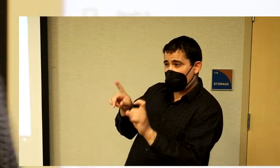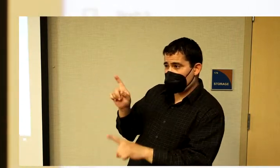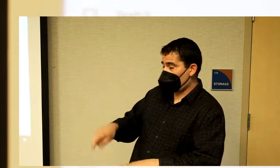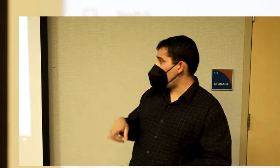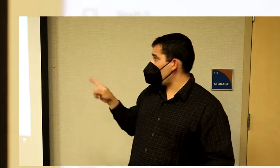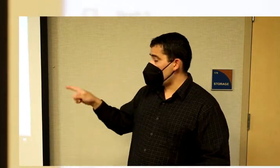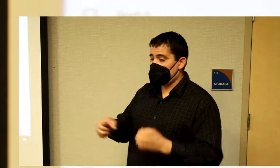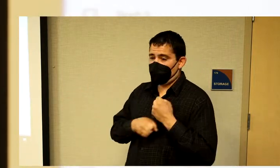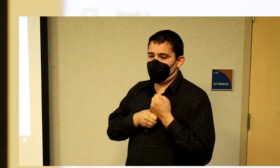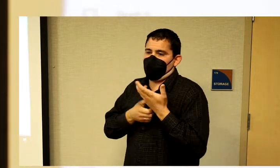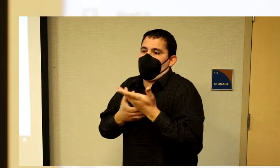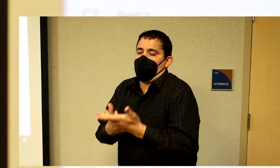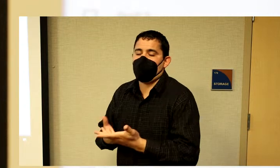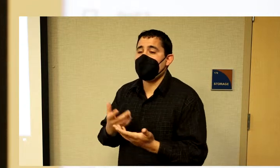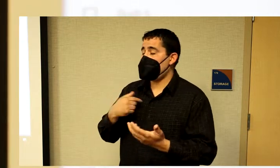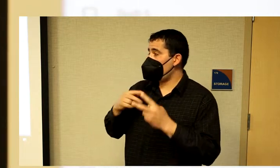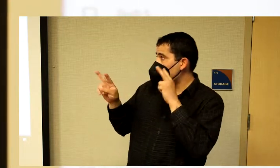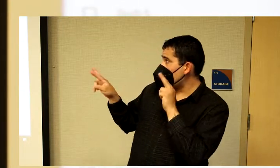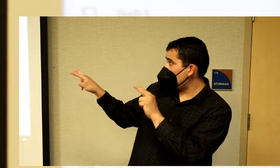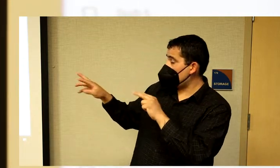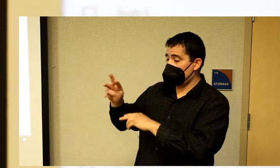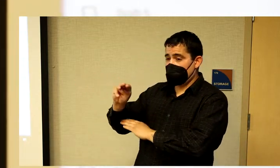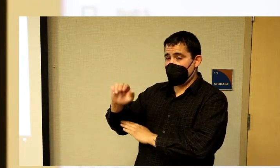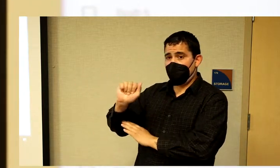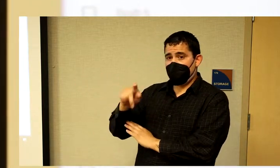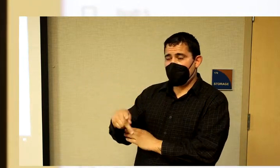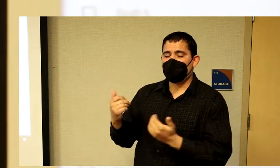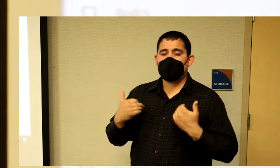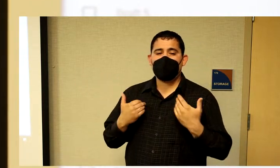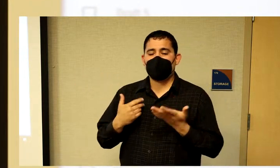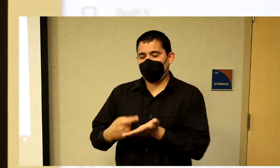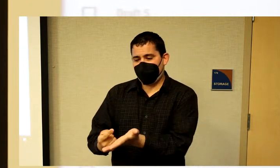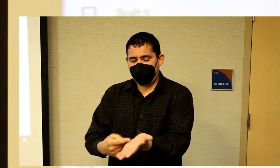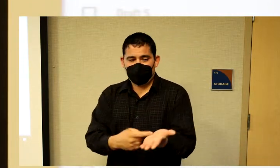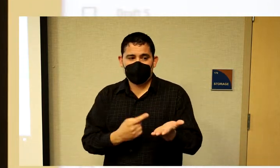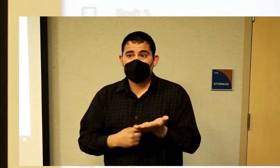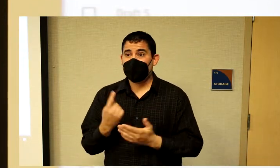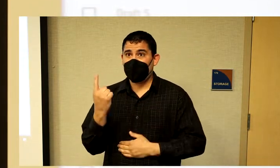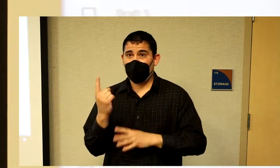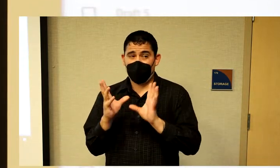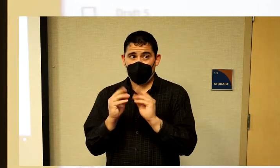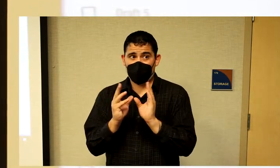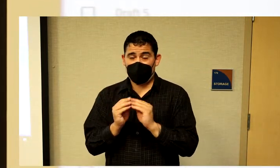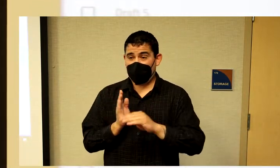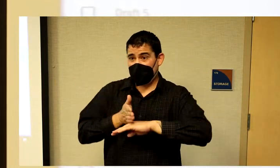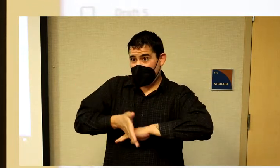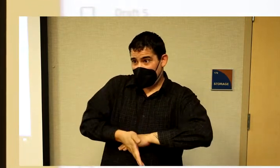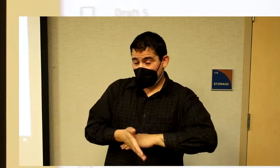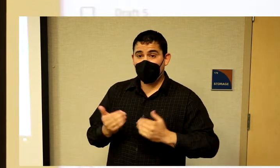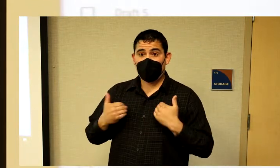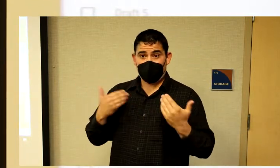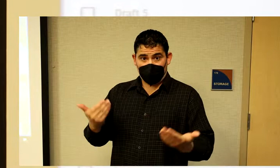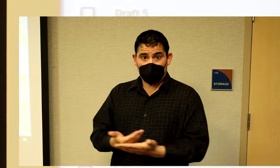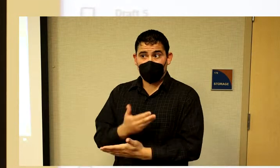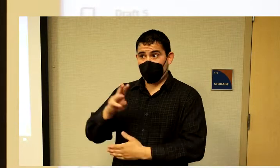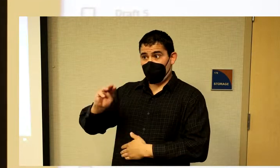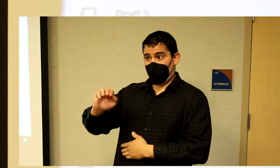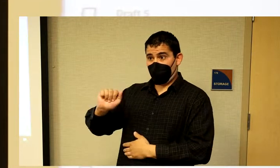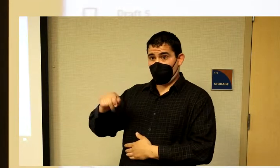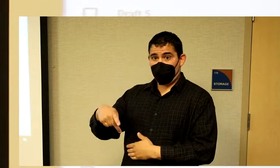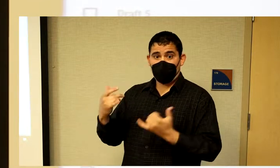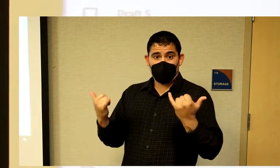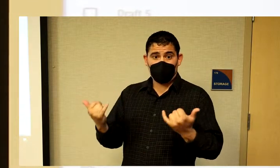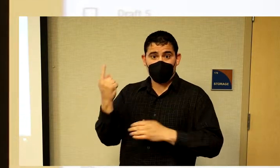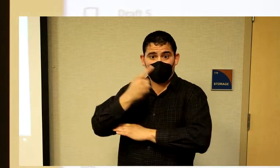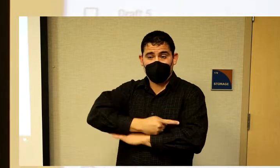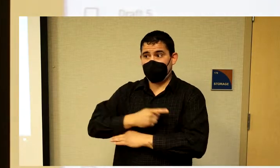some comments and some dialogue as we go along. We've got one more meeting after this one. We did get a new map today, and I don't know if the